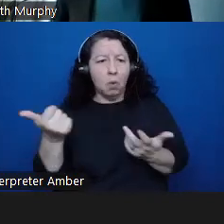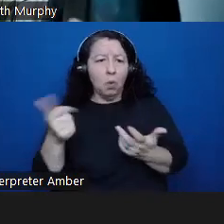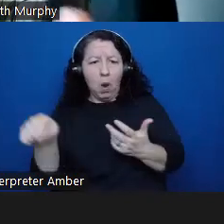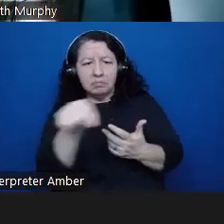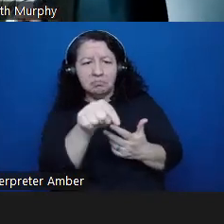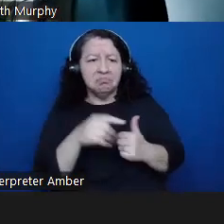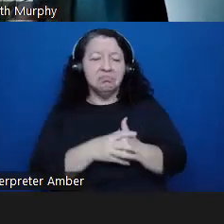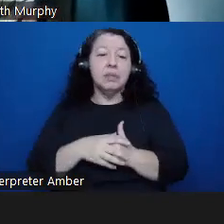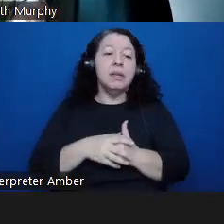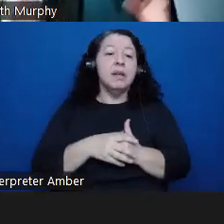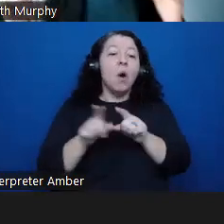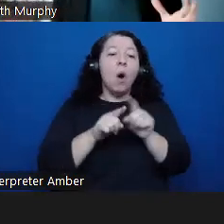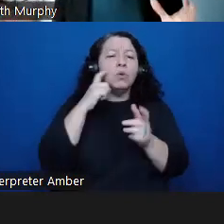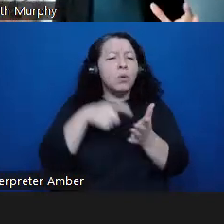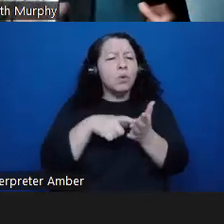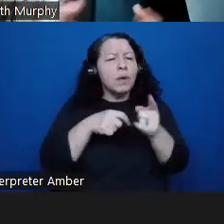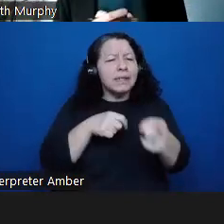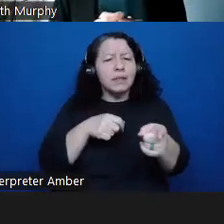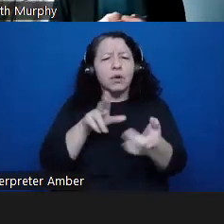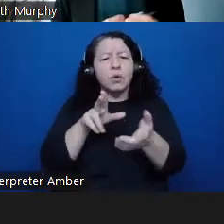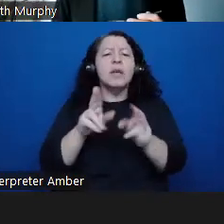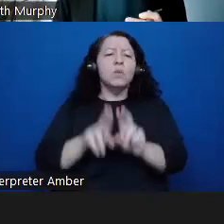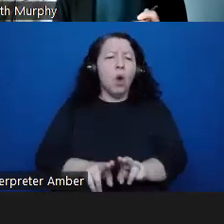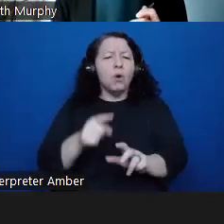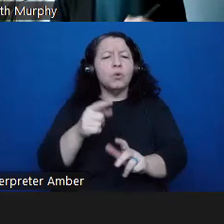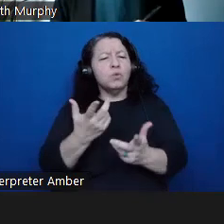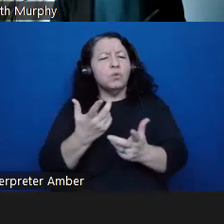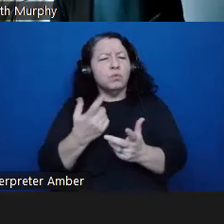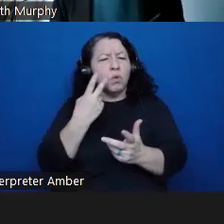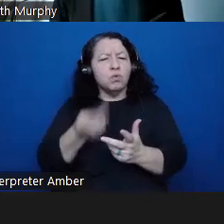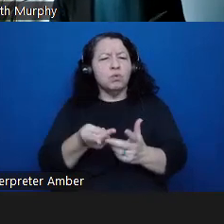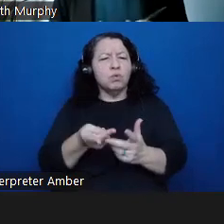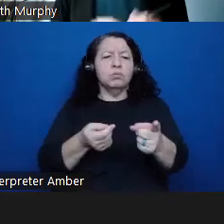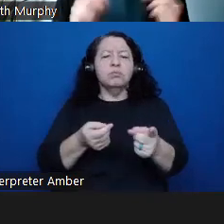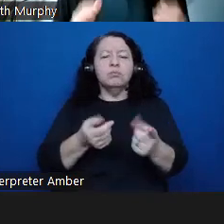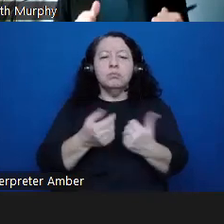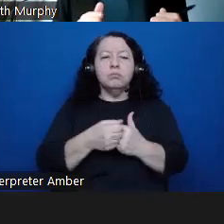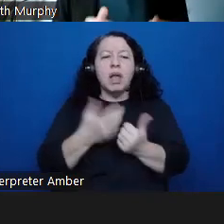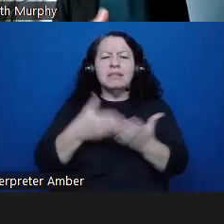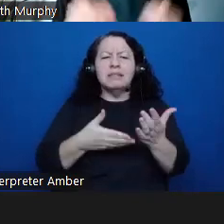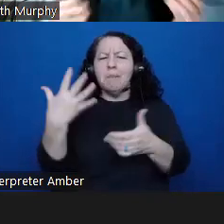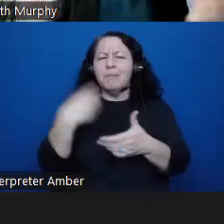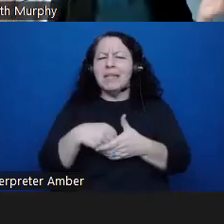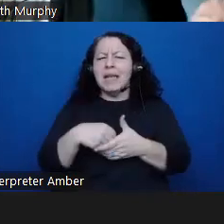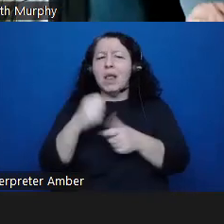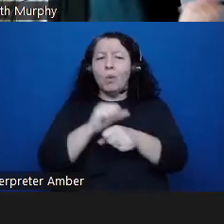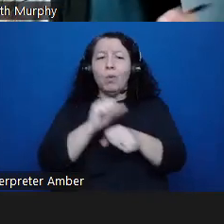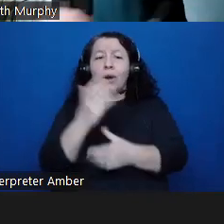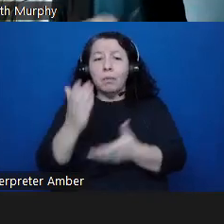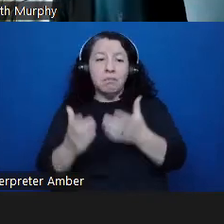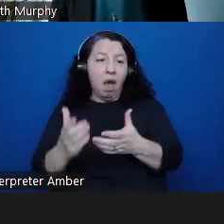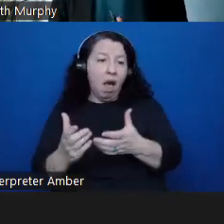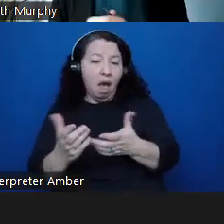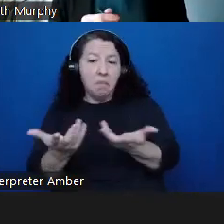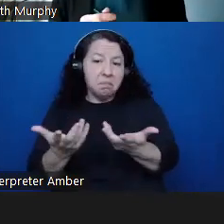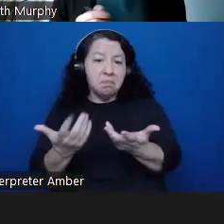As was also noted in the contract, some of those in the workshop might also be assistants, so conceivably less skilled